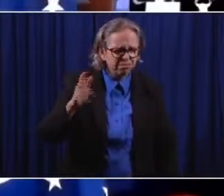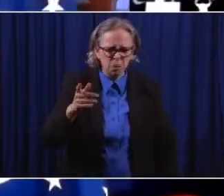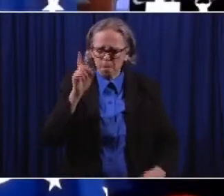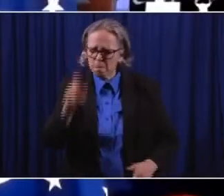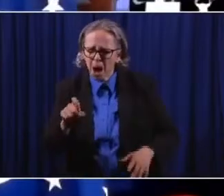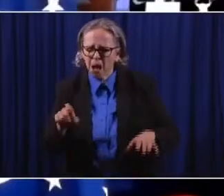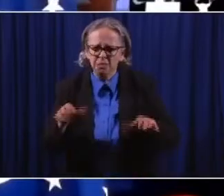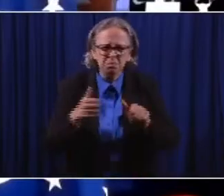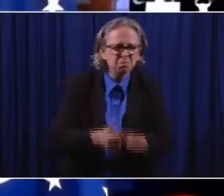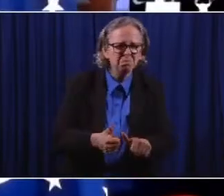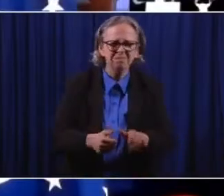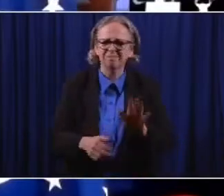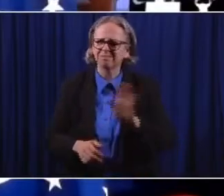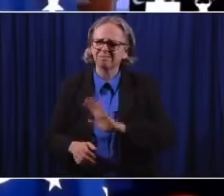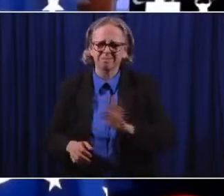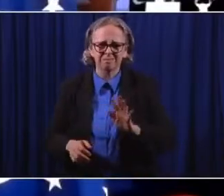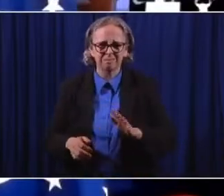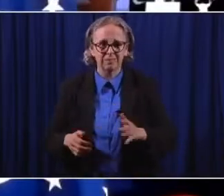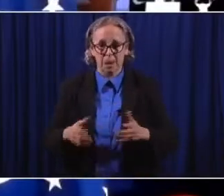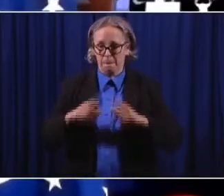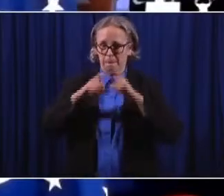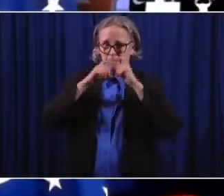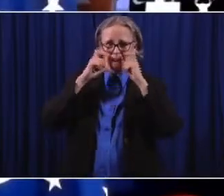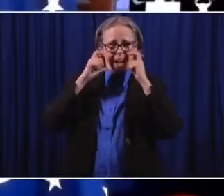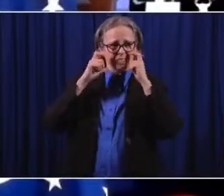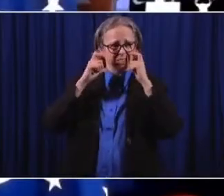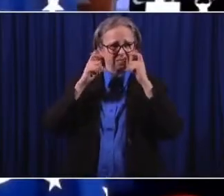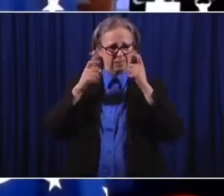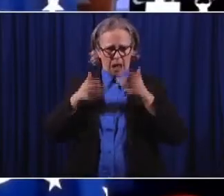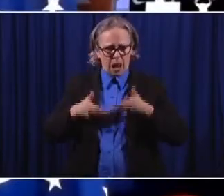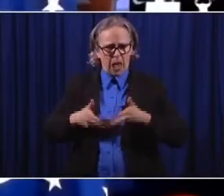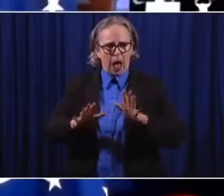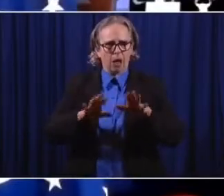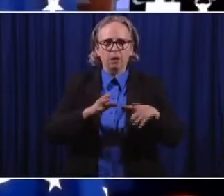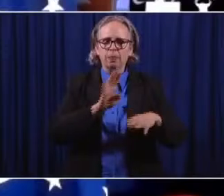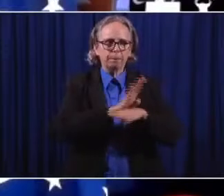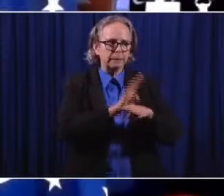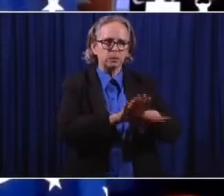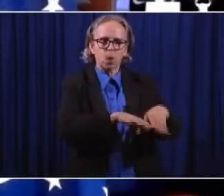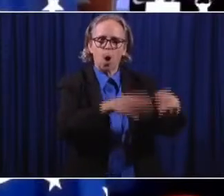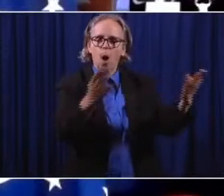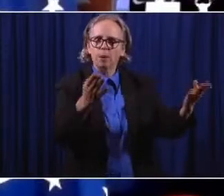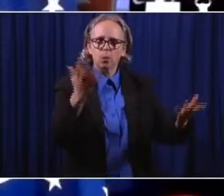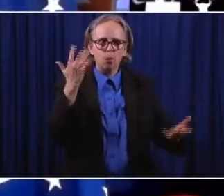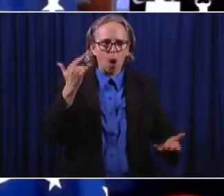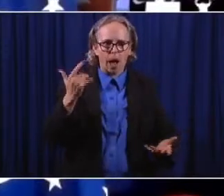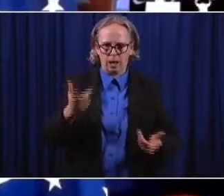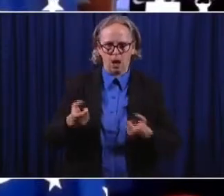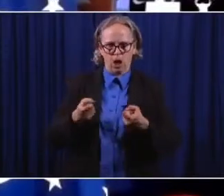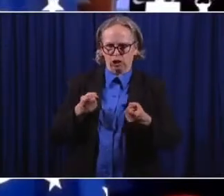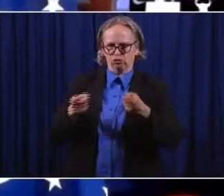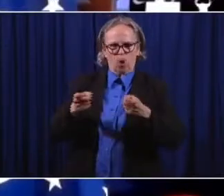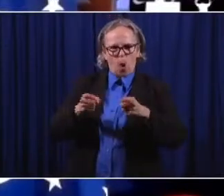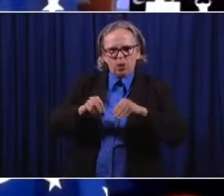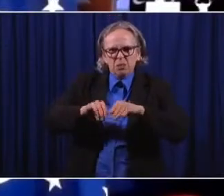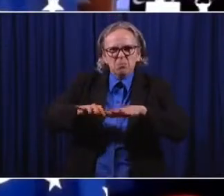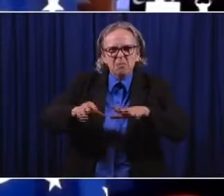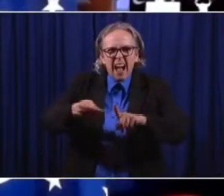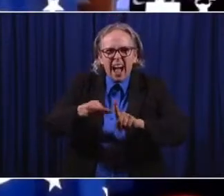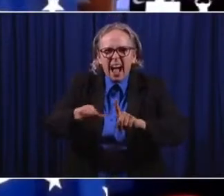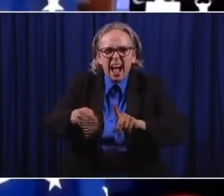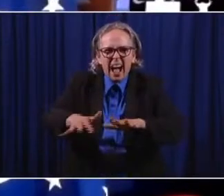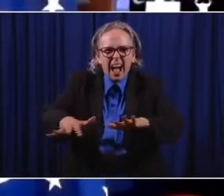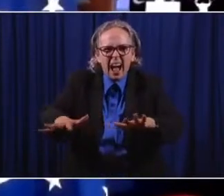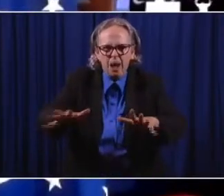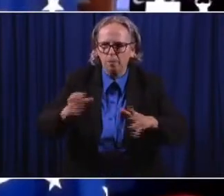are symbols of freedom in the sense that when you do it, you control the virus and more good things get to happen. And you